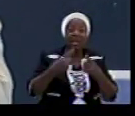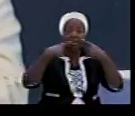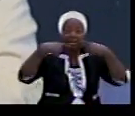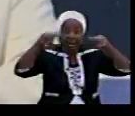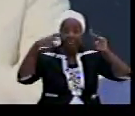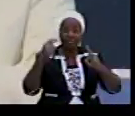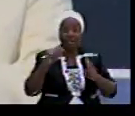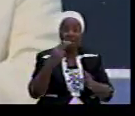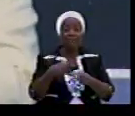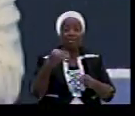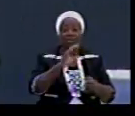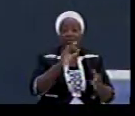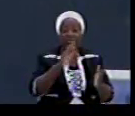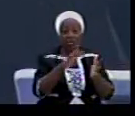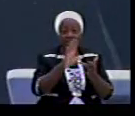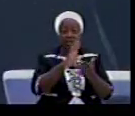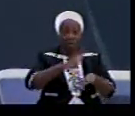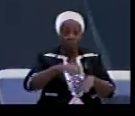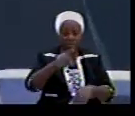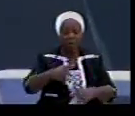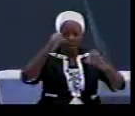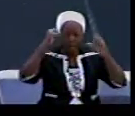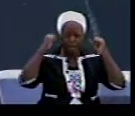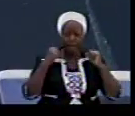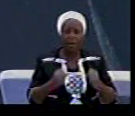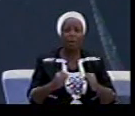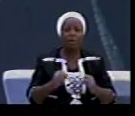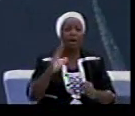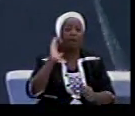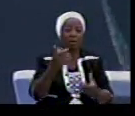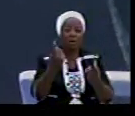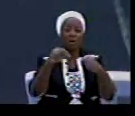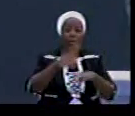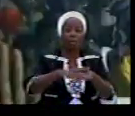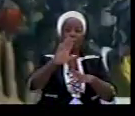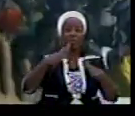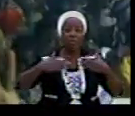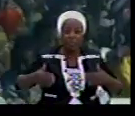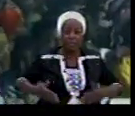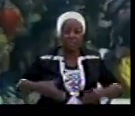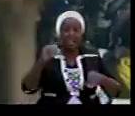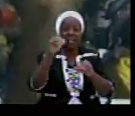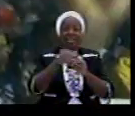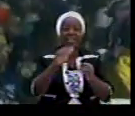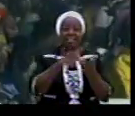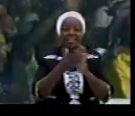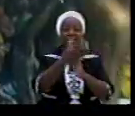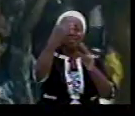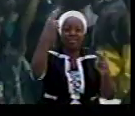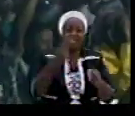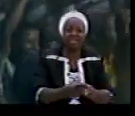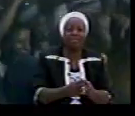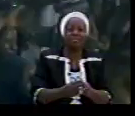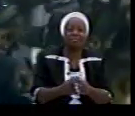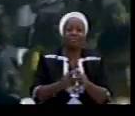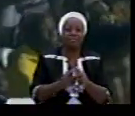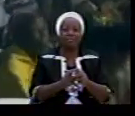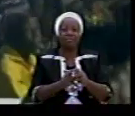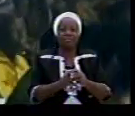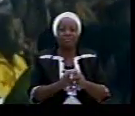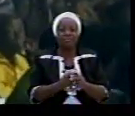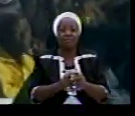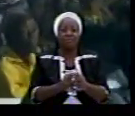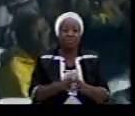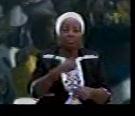you, power will come upon your body in Jesus' name. You